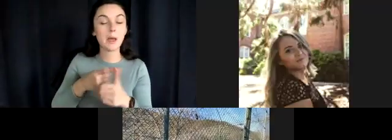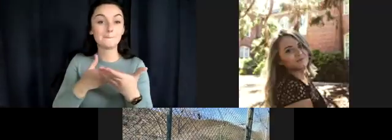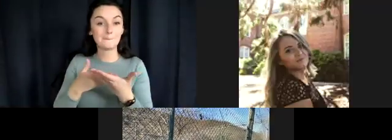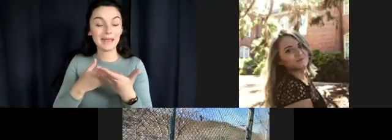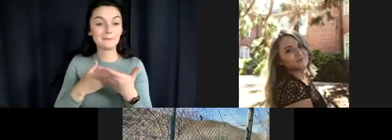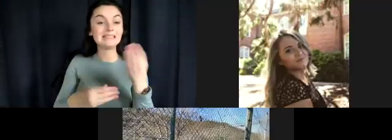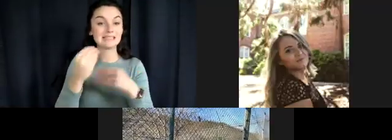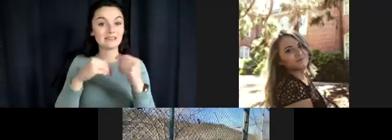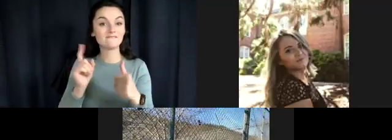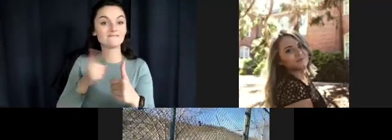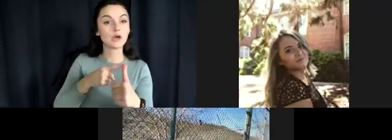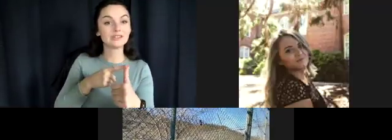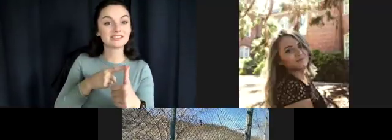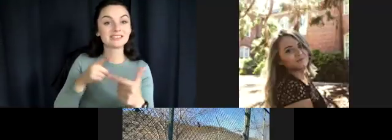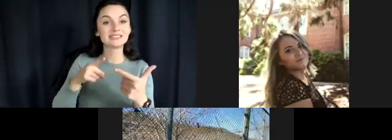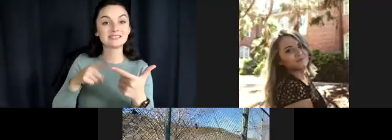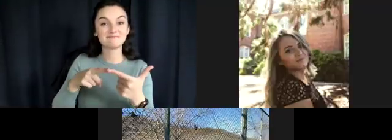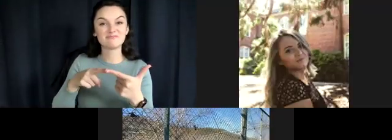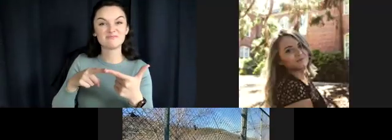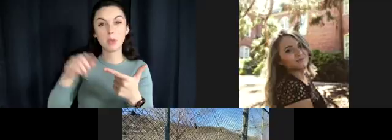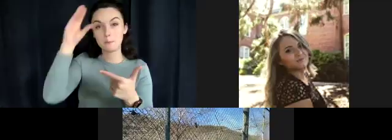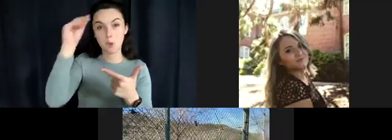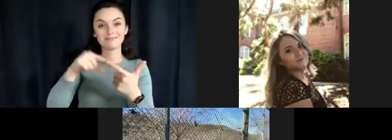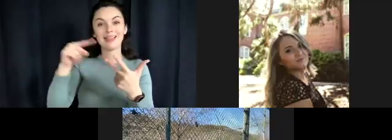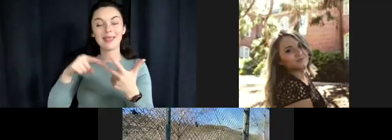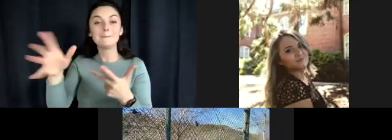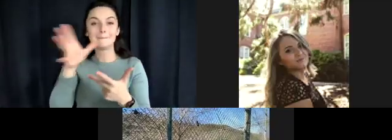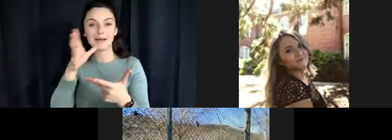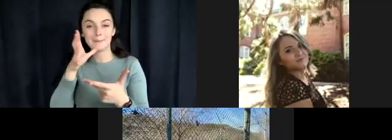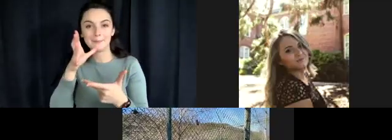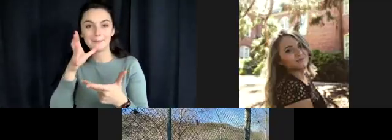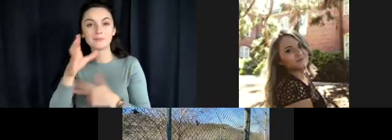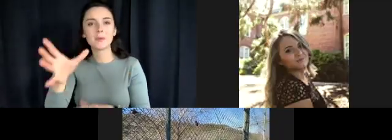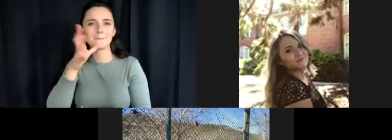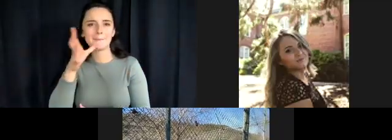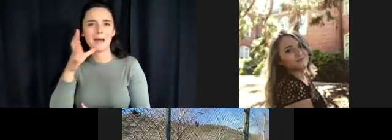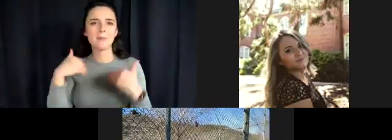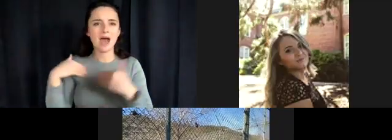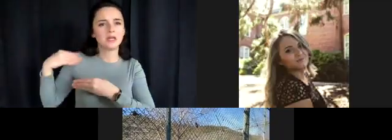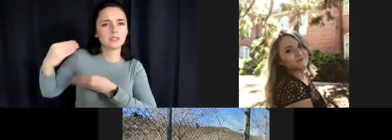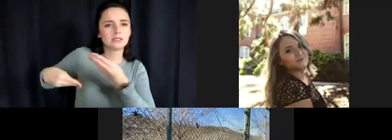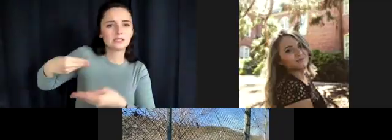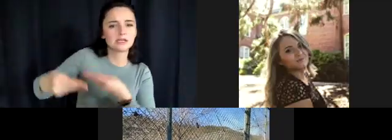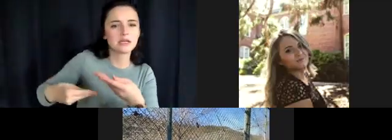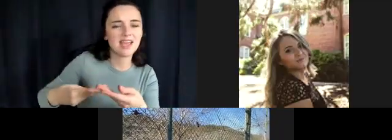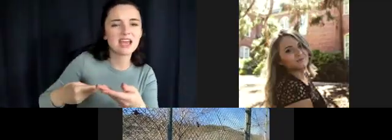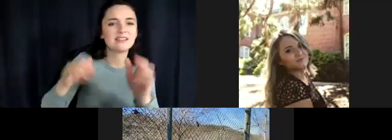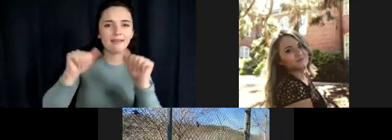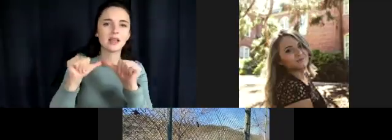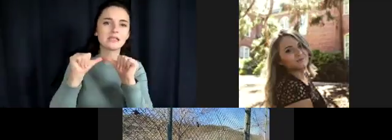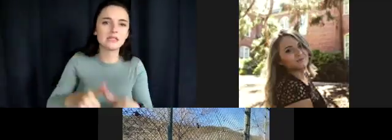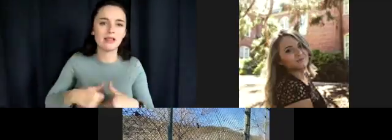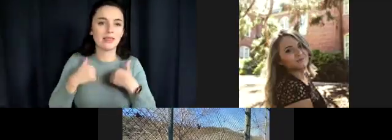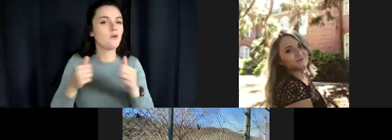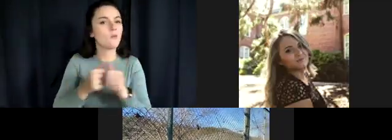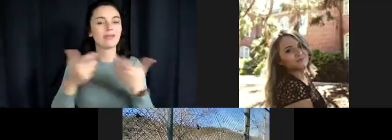eat last. So they have evolved to survive on less meat, which means they gain more with less food. So if